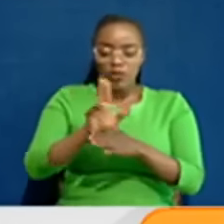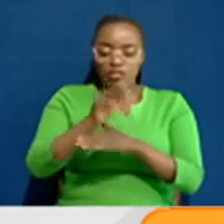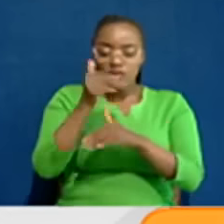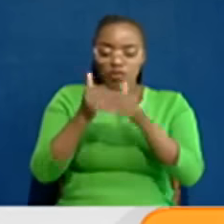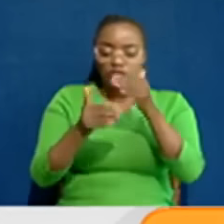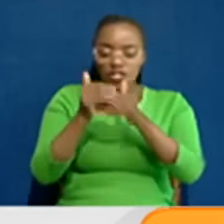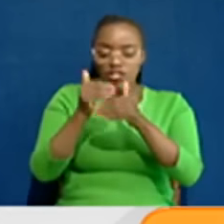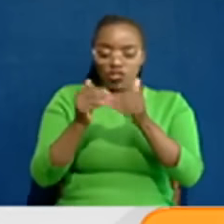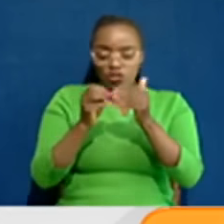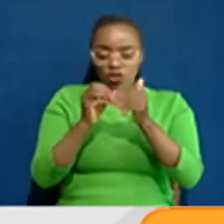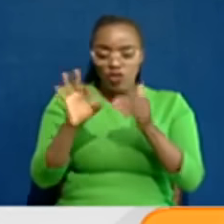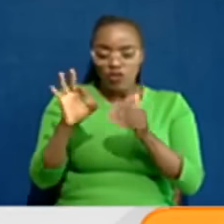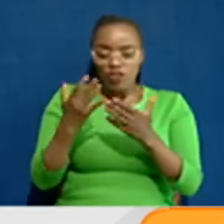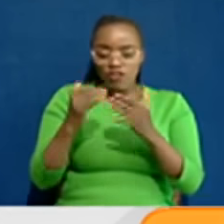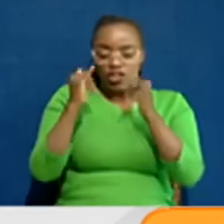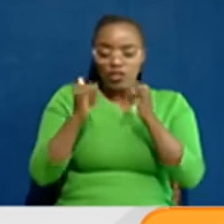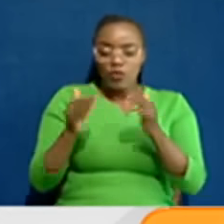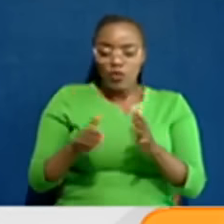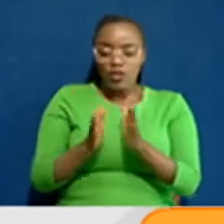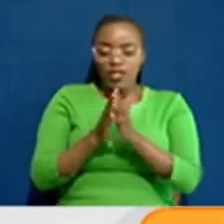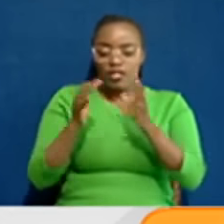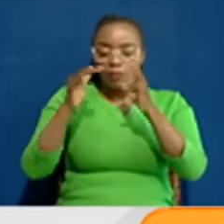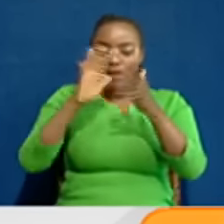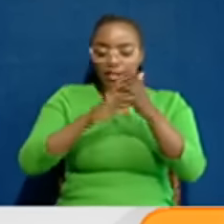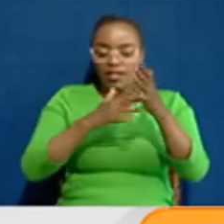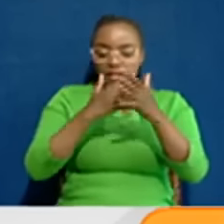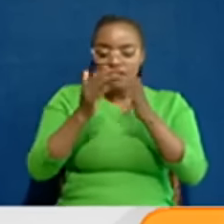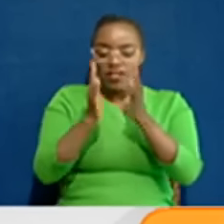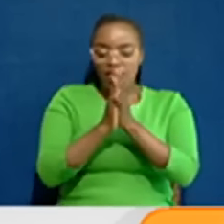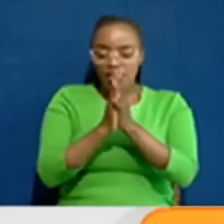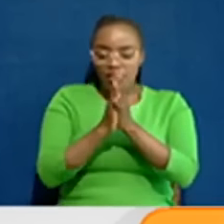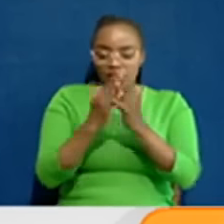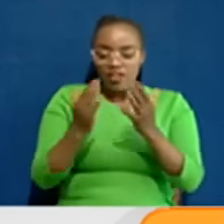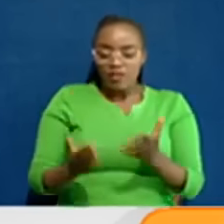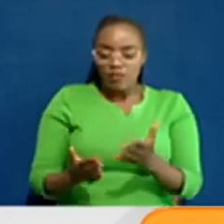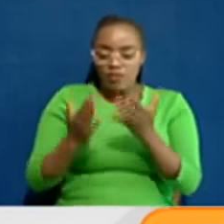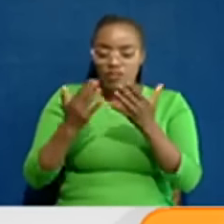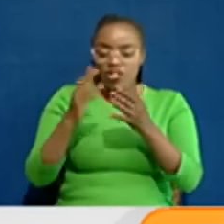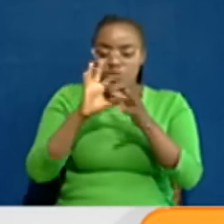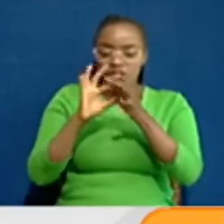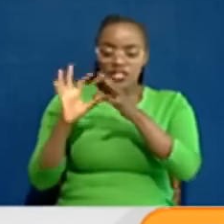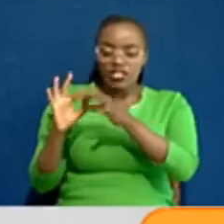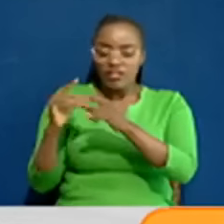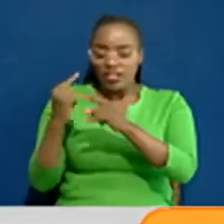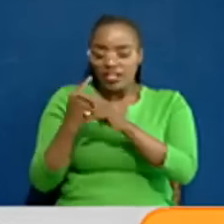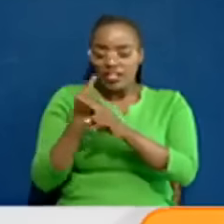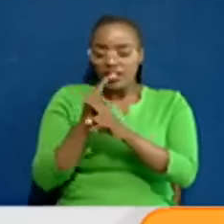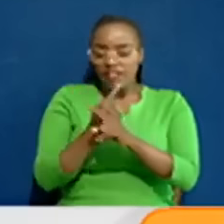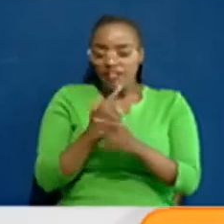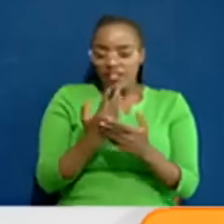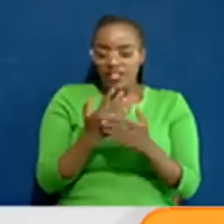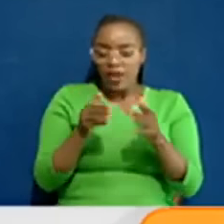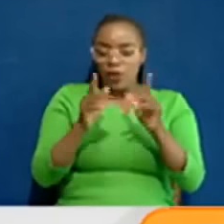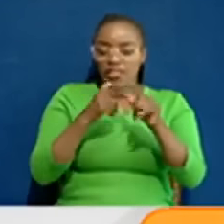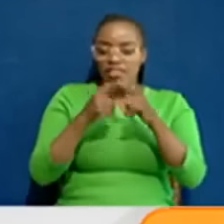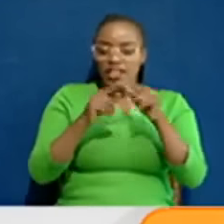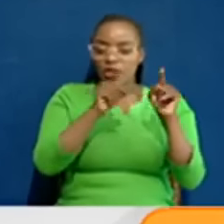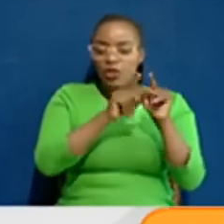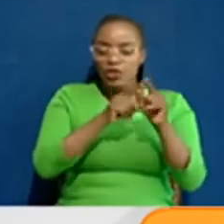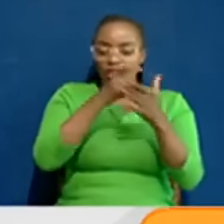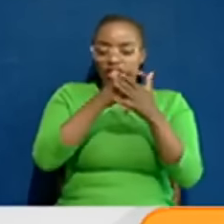new roads, expanding network and improving connectivity across the country, and that the toll